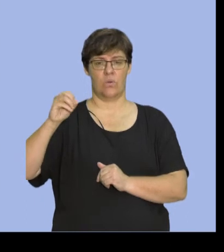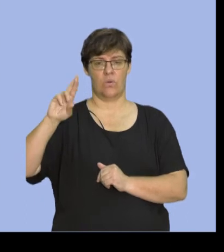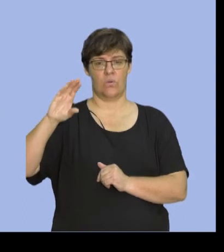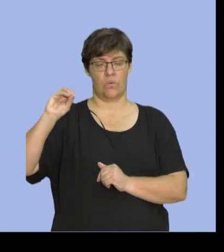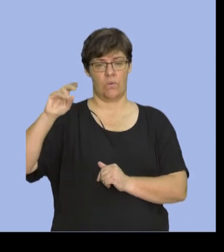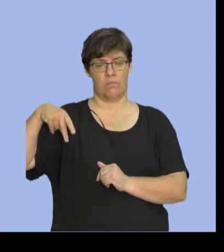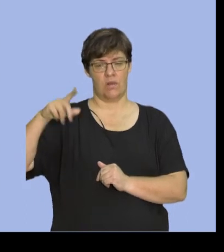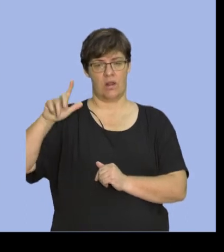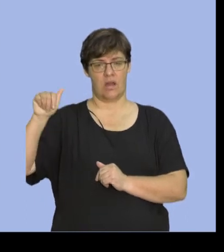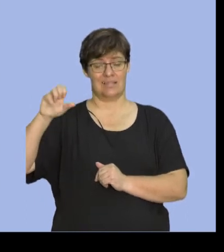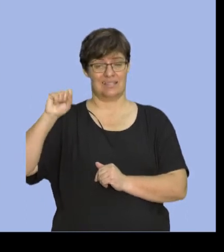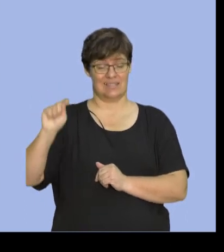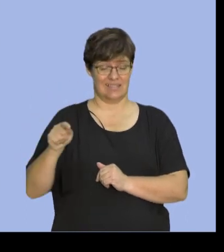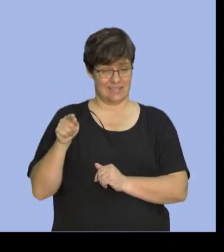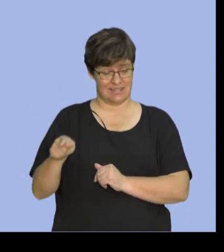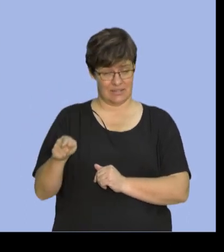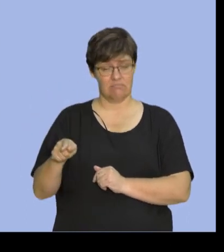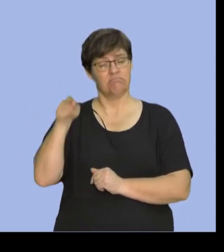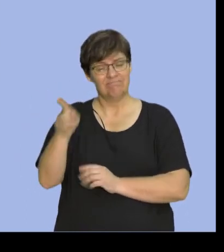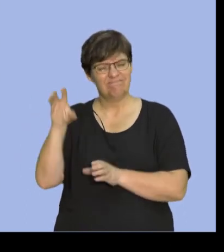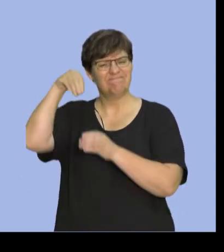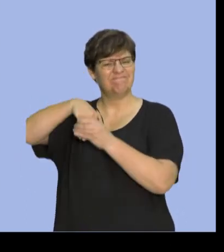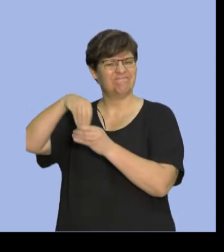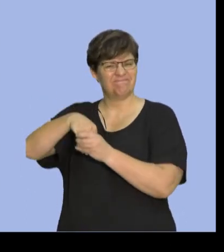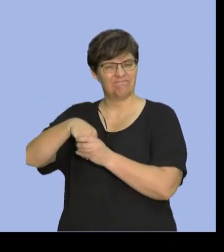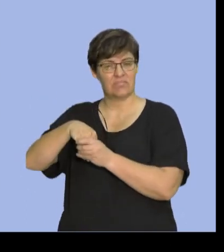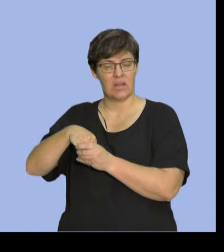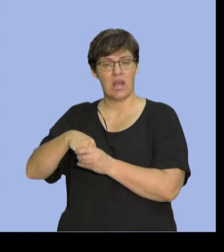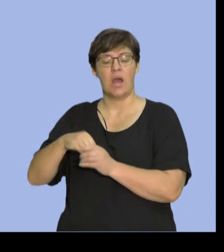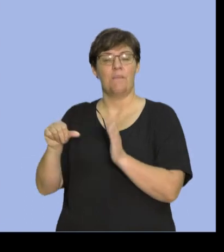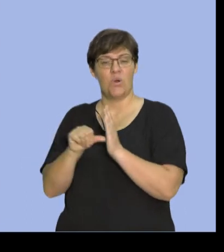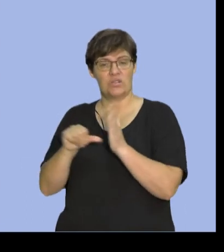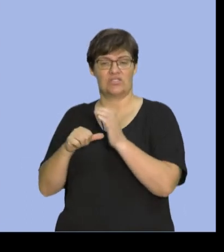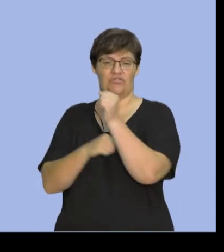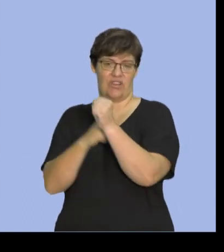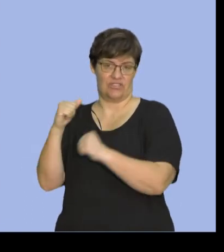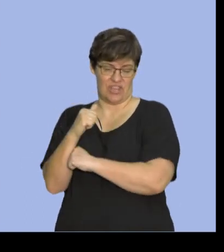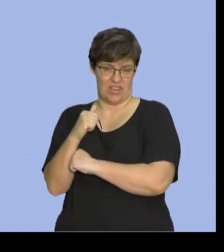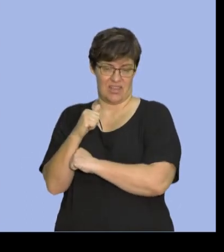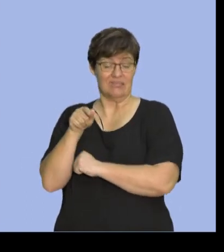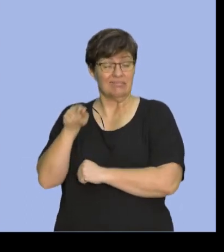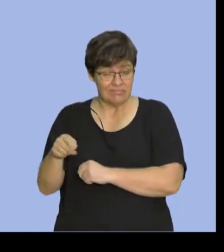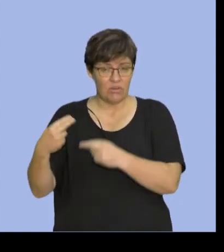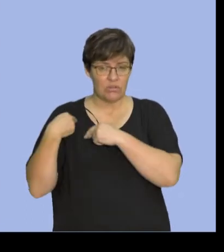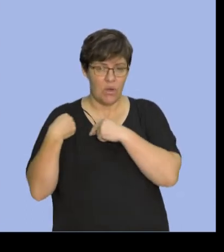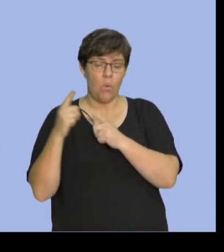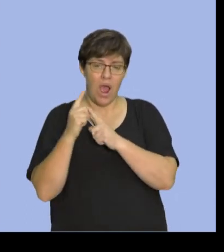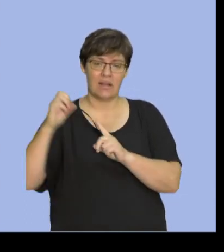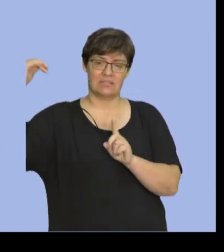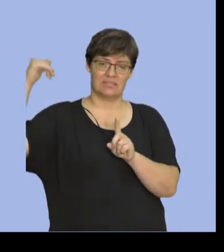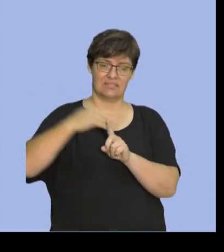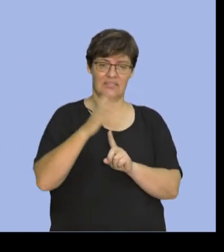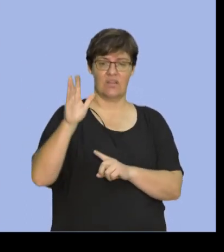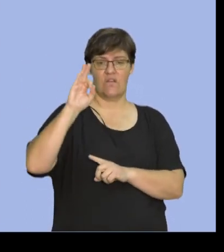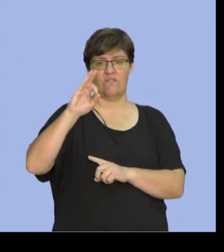an organelle that contains the necessary structures that are responsible for photosynthesis. Let's try and